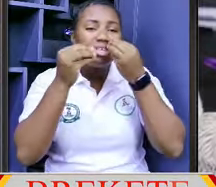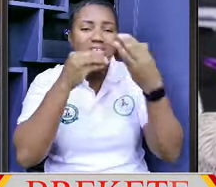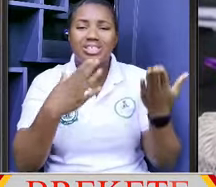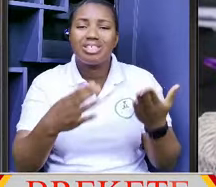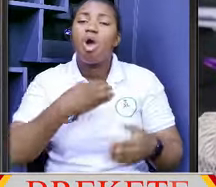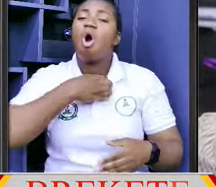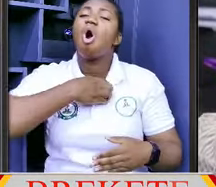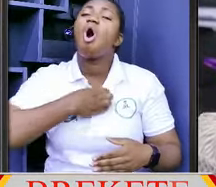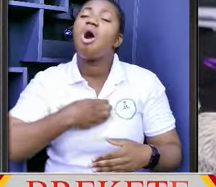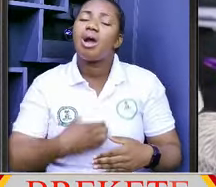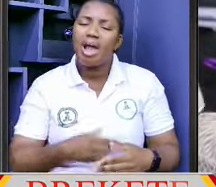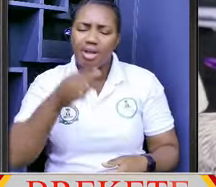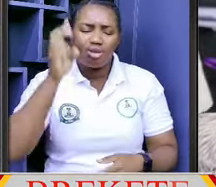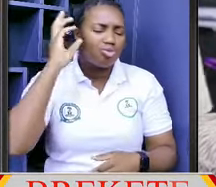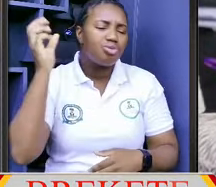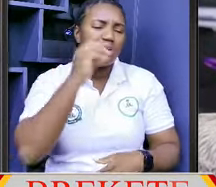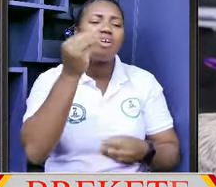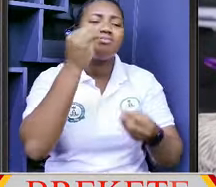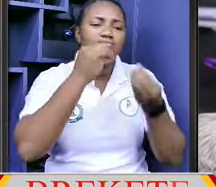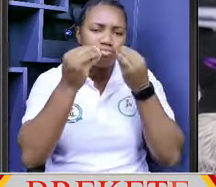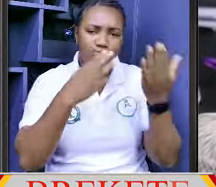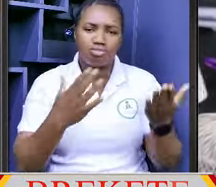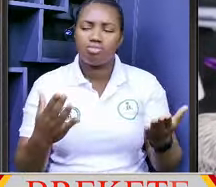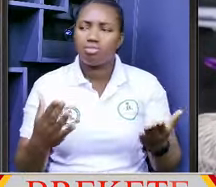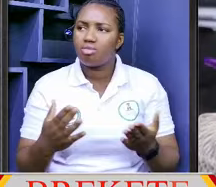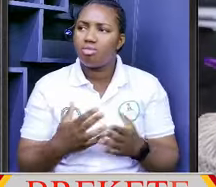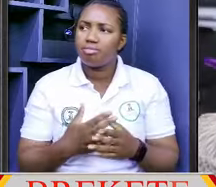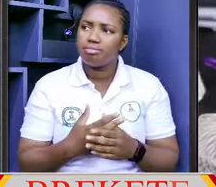Hunger, you go get food.